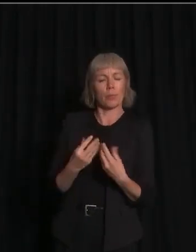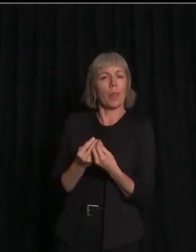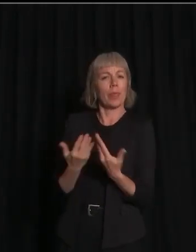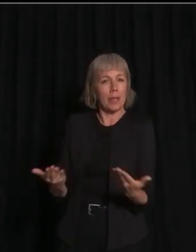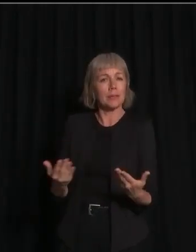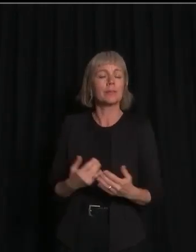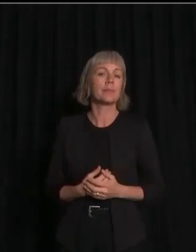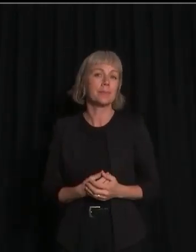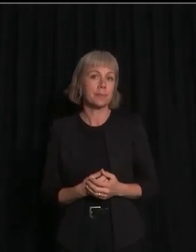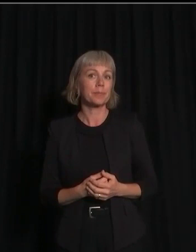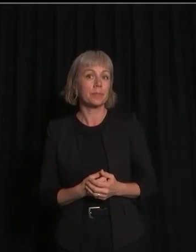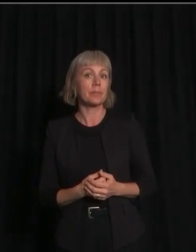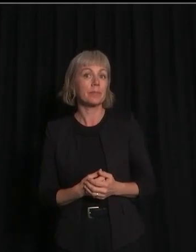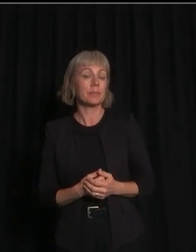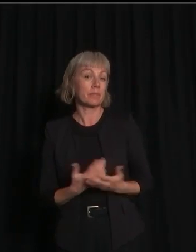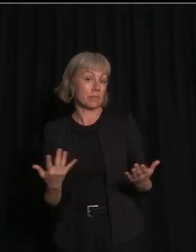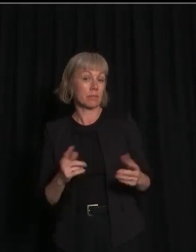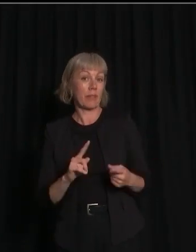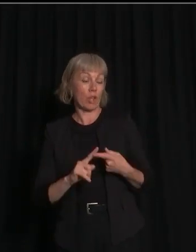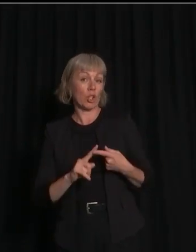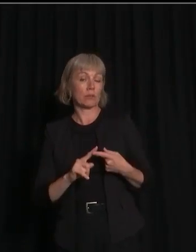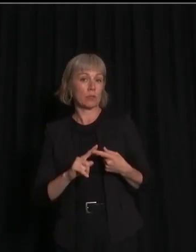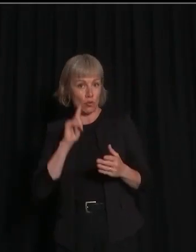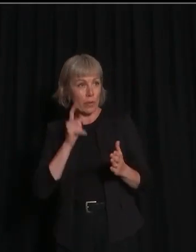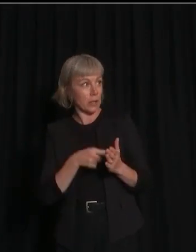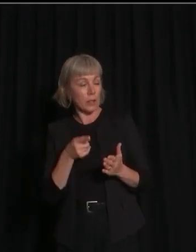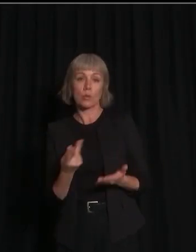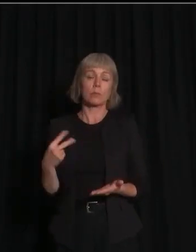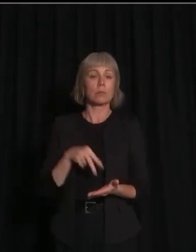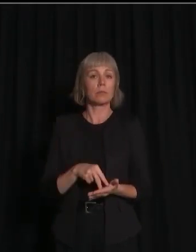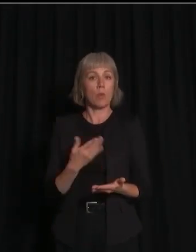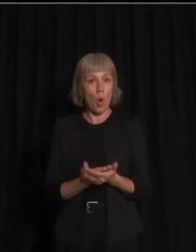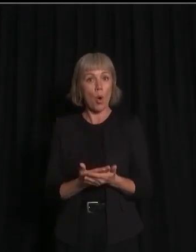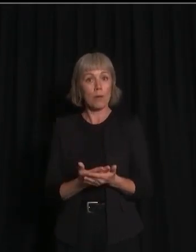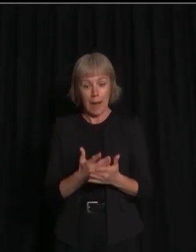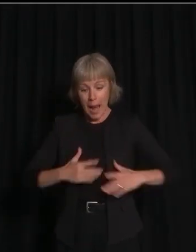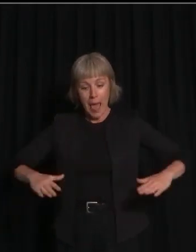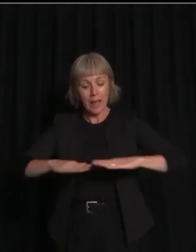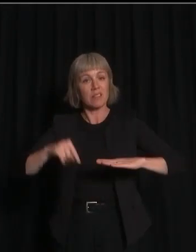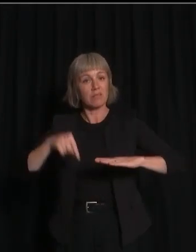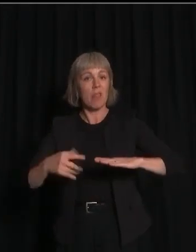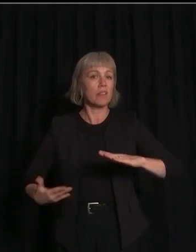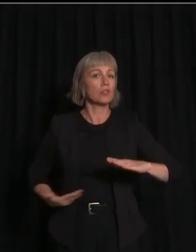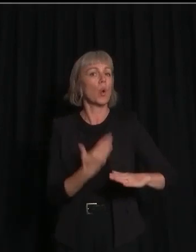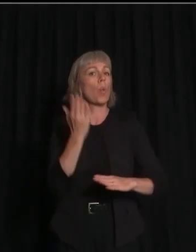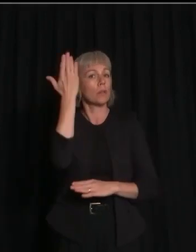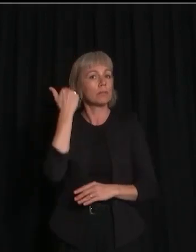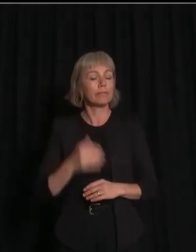well, I guess firstly, I recognise that you're on stolen land. It's a good one to start with.